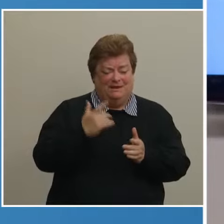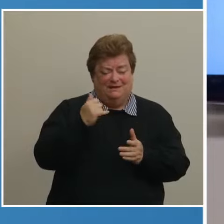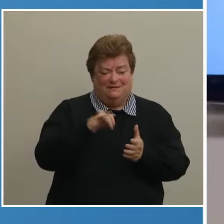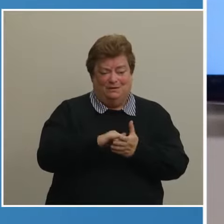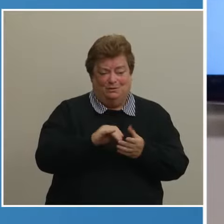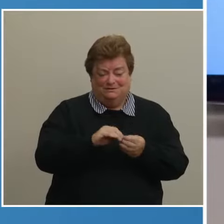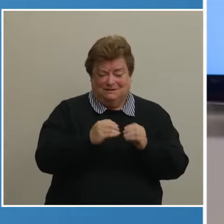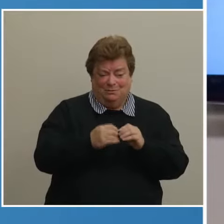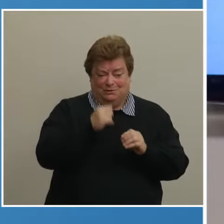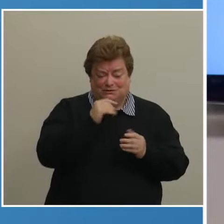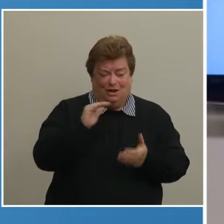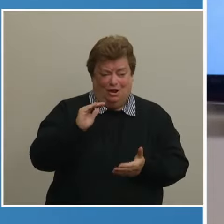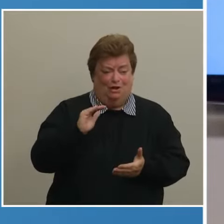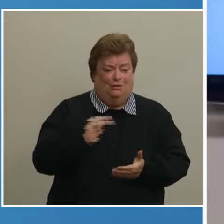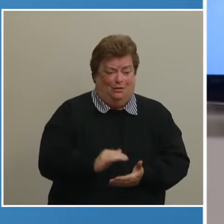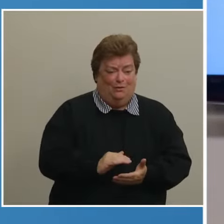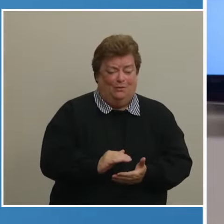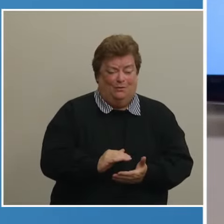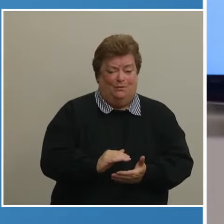these particular